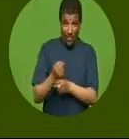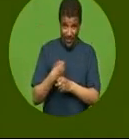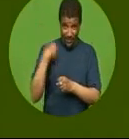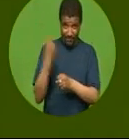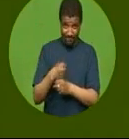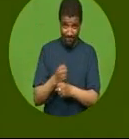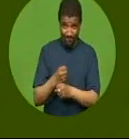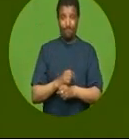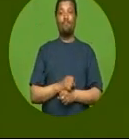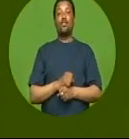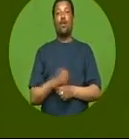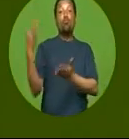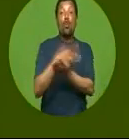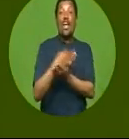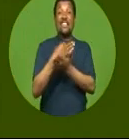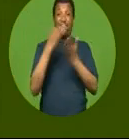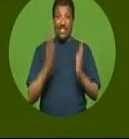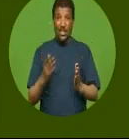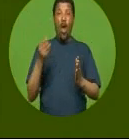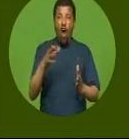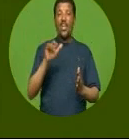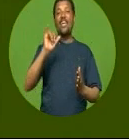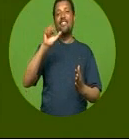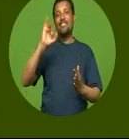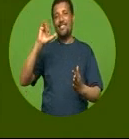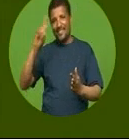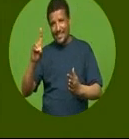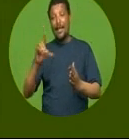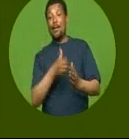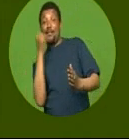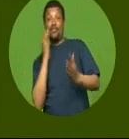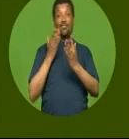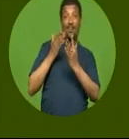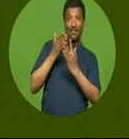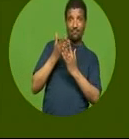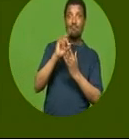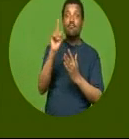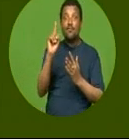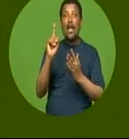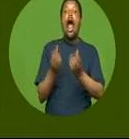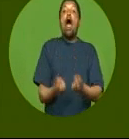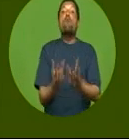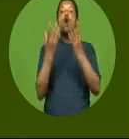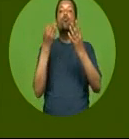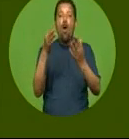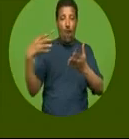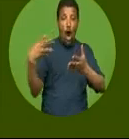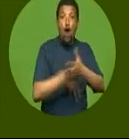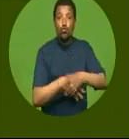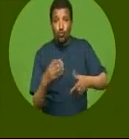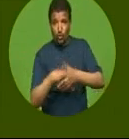Productivity or yield, on the other hand, is the amount of output produced per unit of